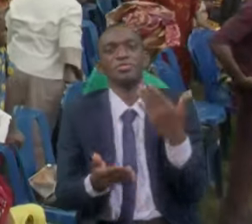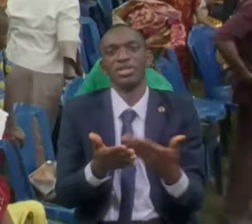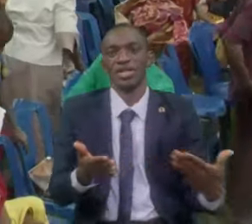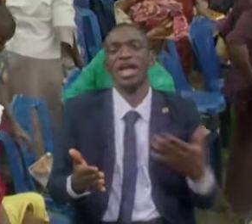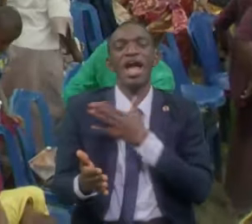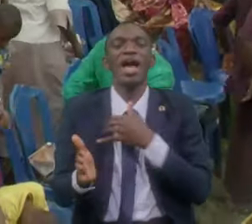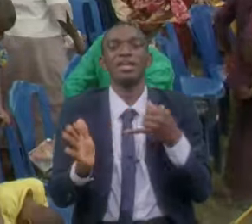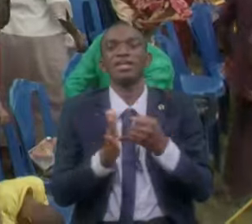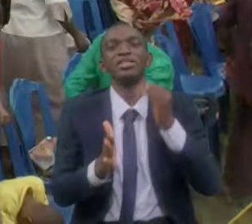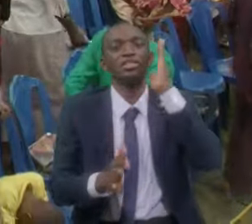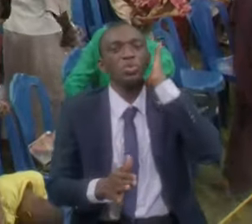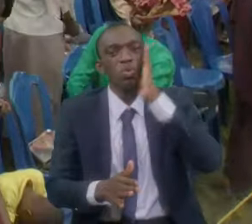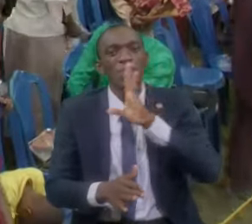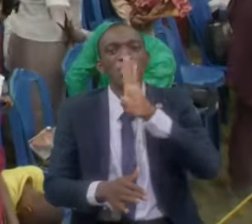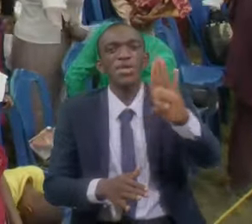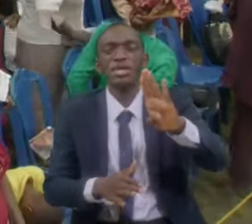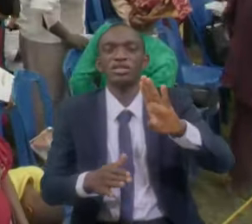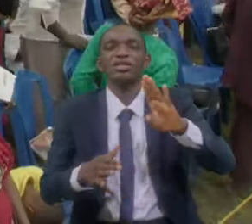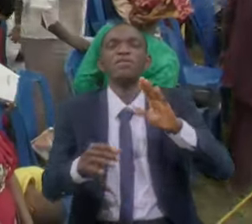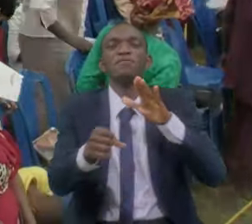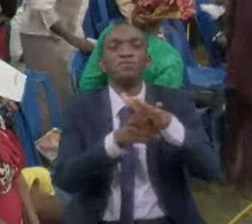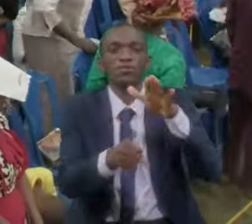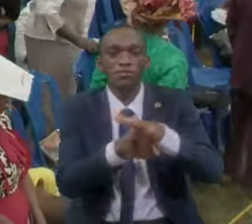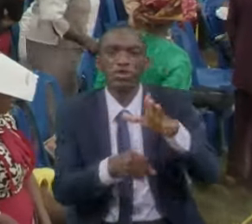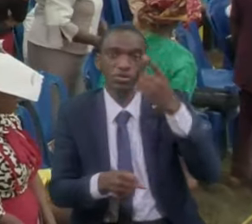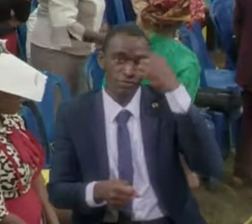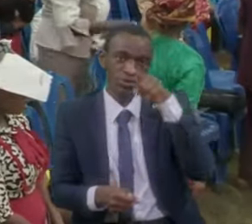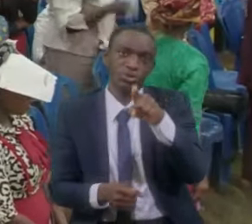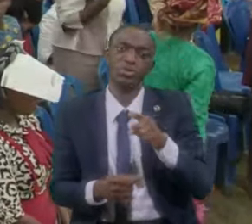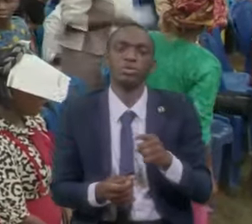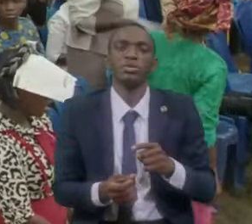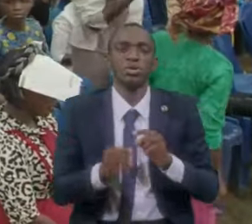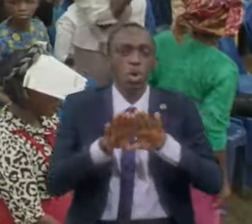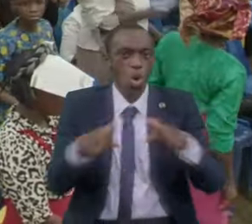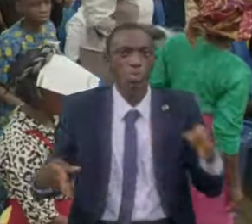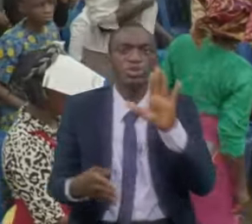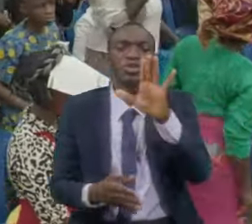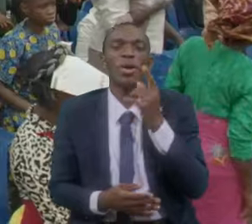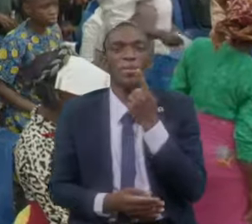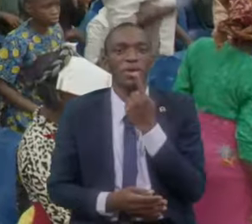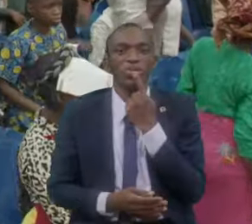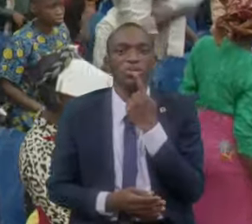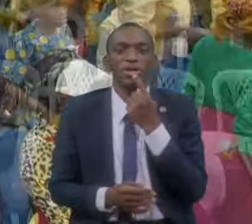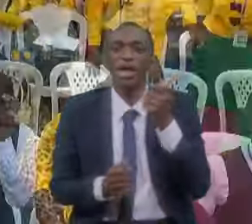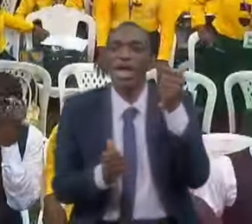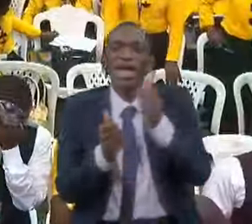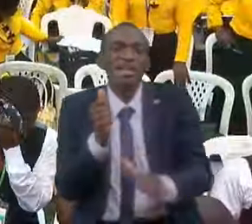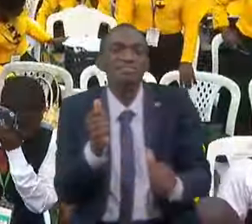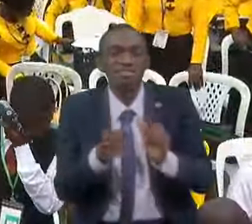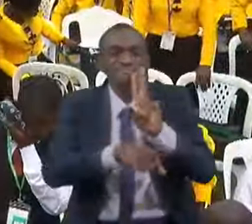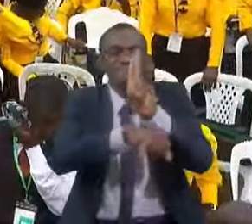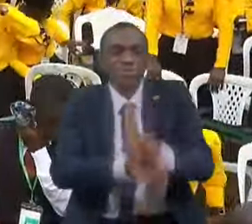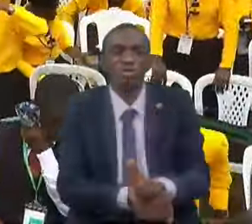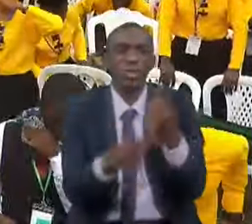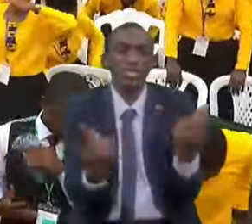be fulfilled for you. Open your mouth Any besetting sin there,